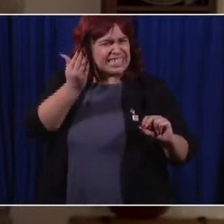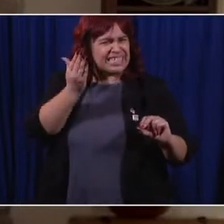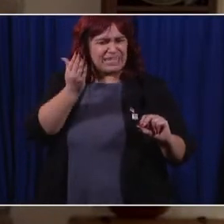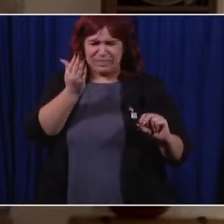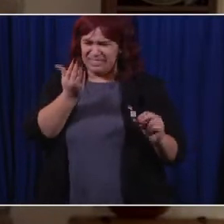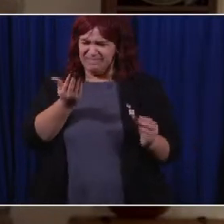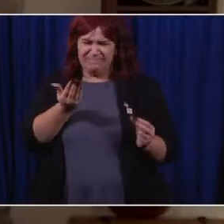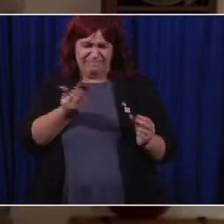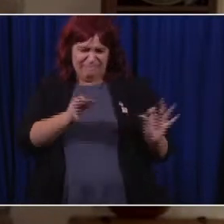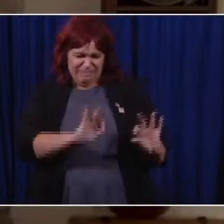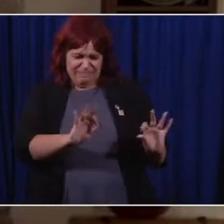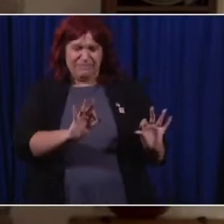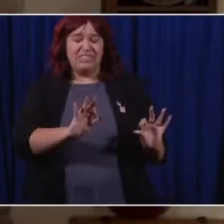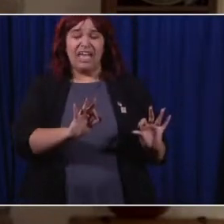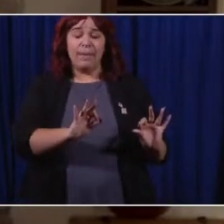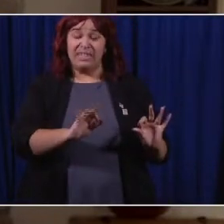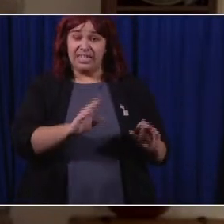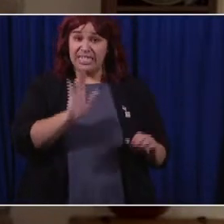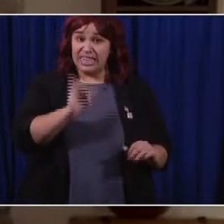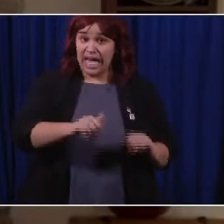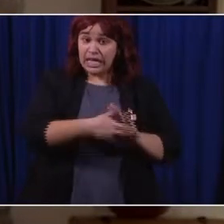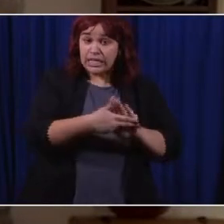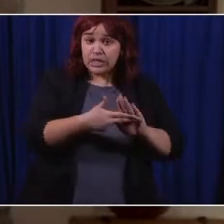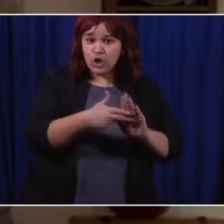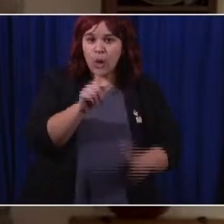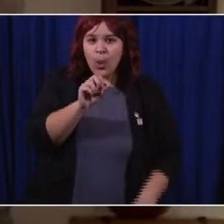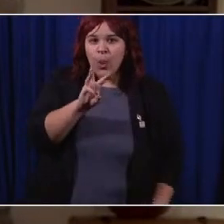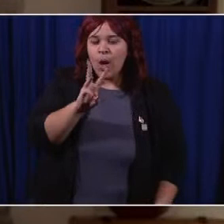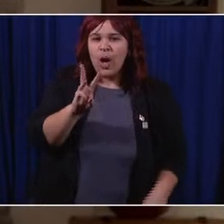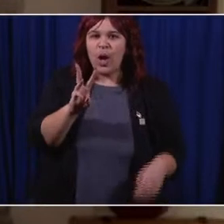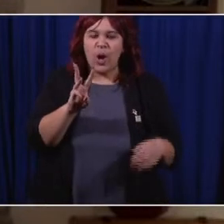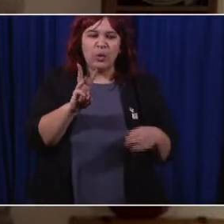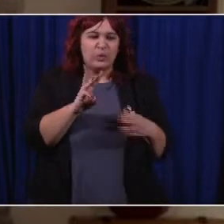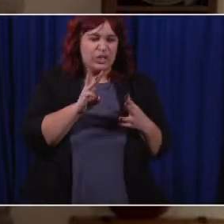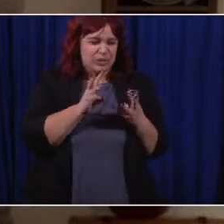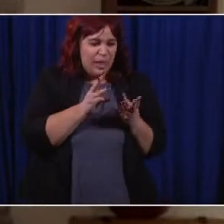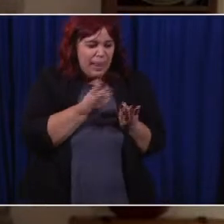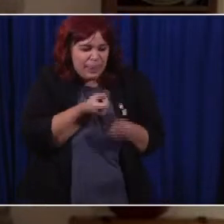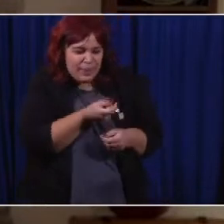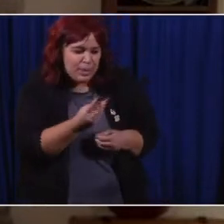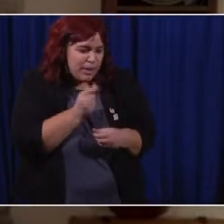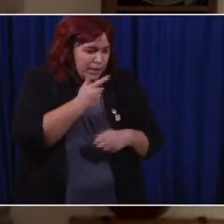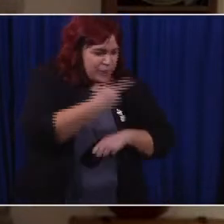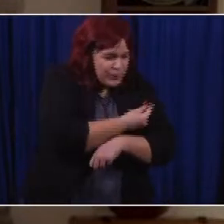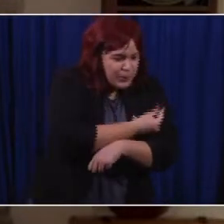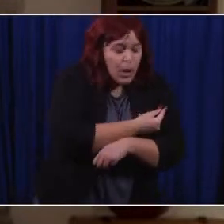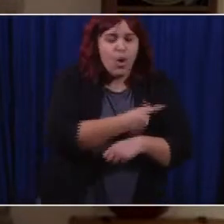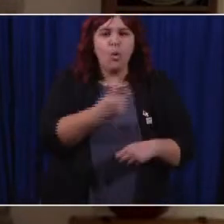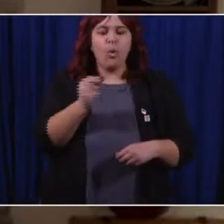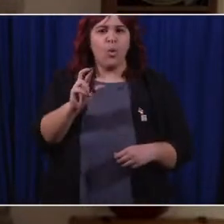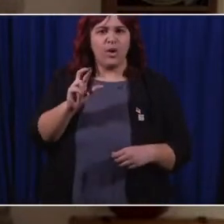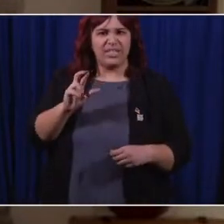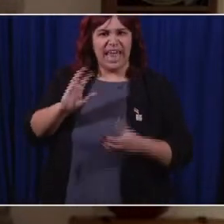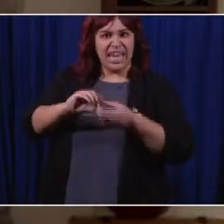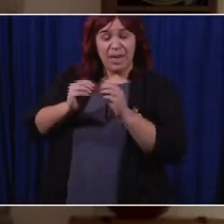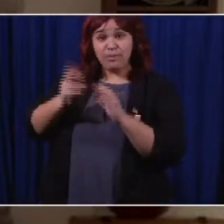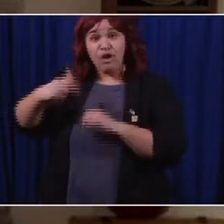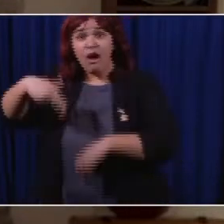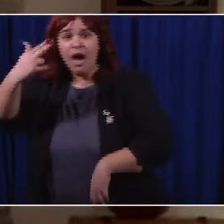distribution is. Is that low? And is there any concern that there's a reluctance among healthcare workers to get the vaccine?